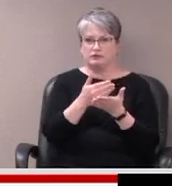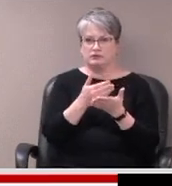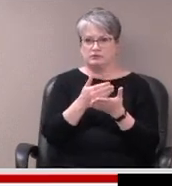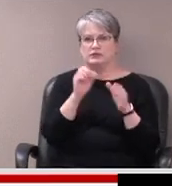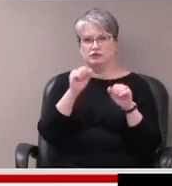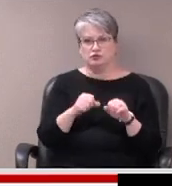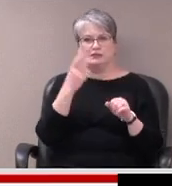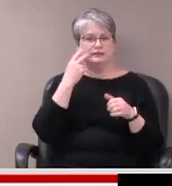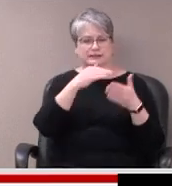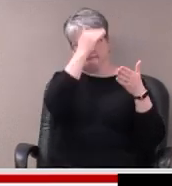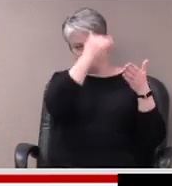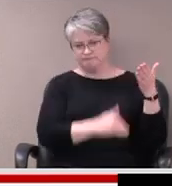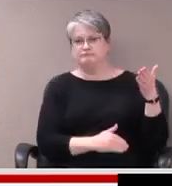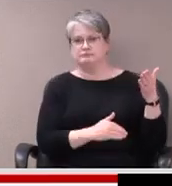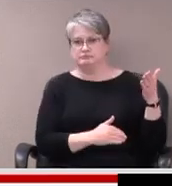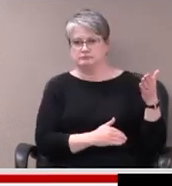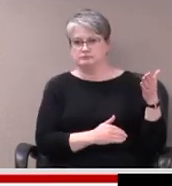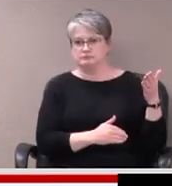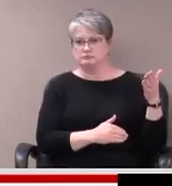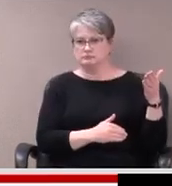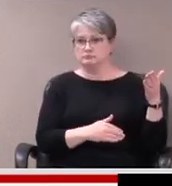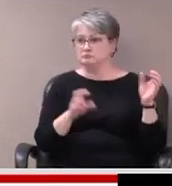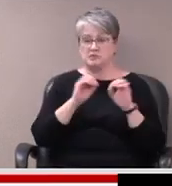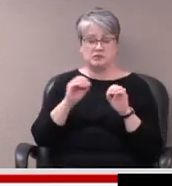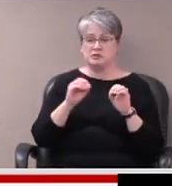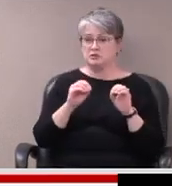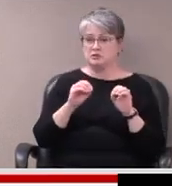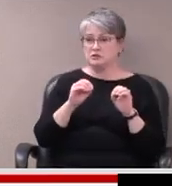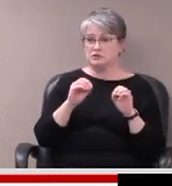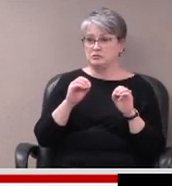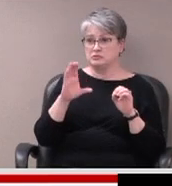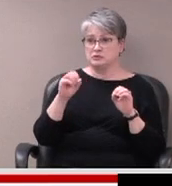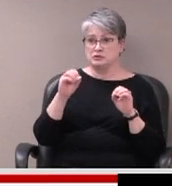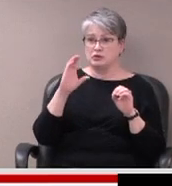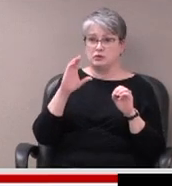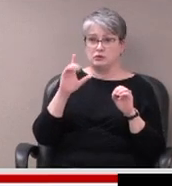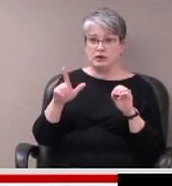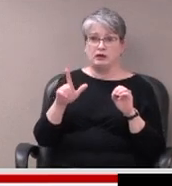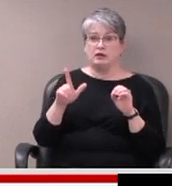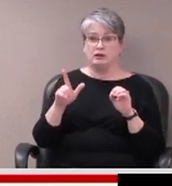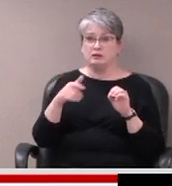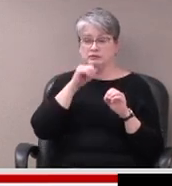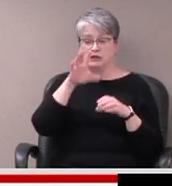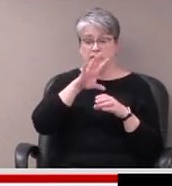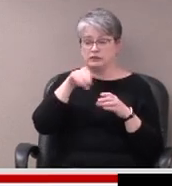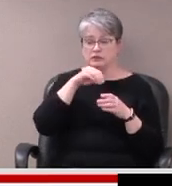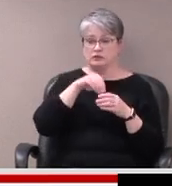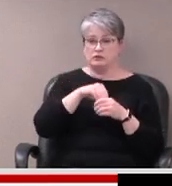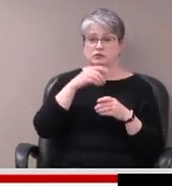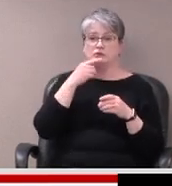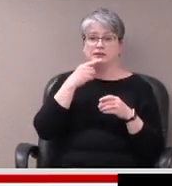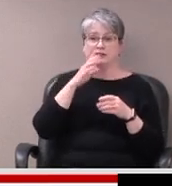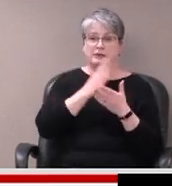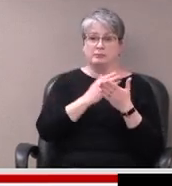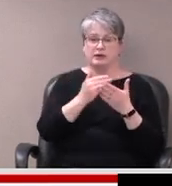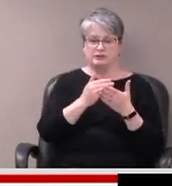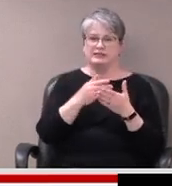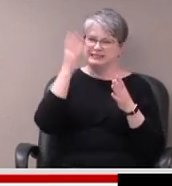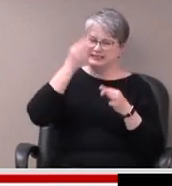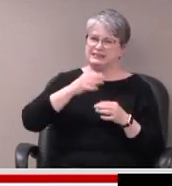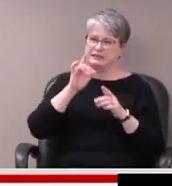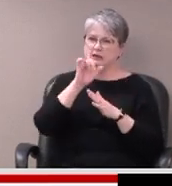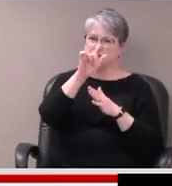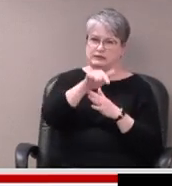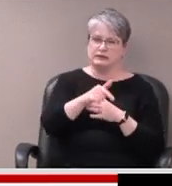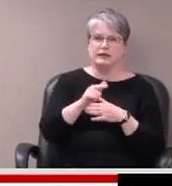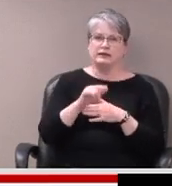listed there. There is no cost of living yet included in the budget. That will be determined later through the budget